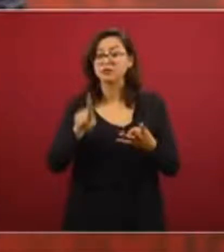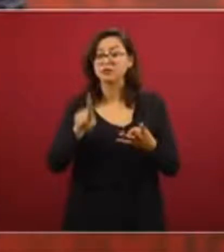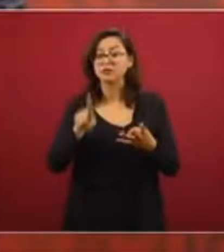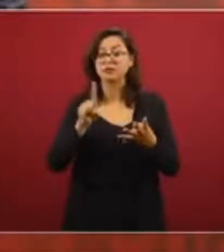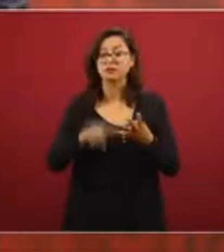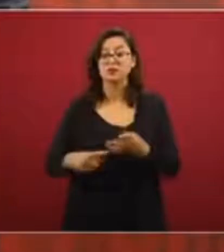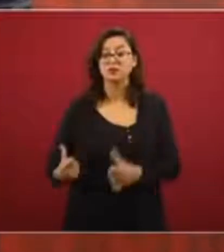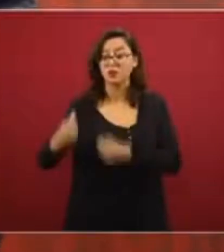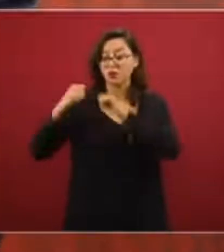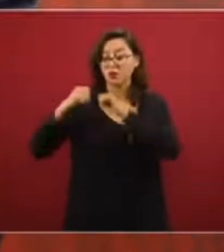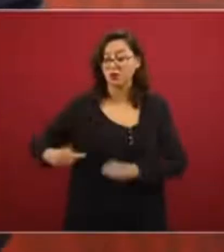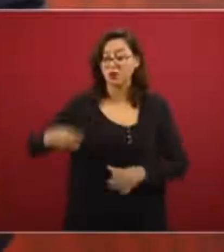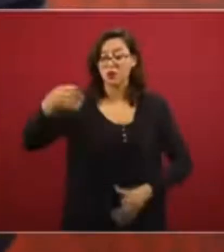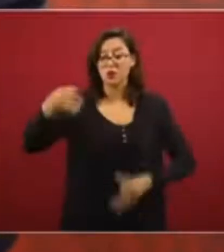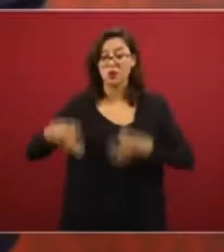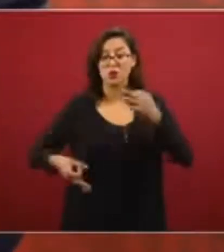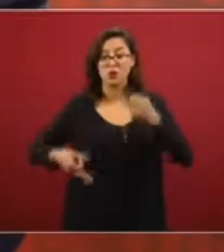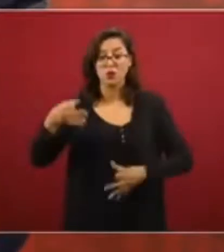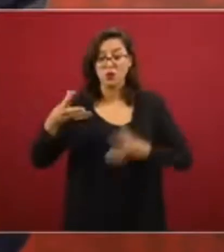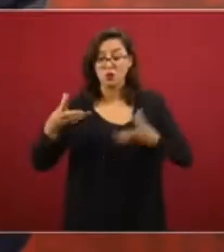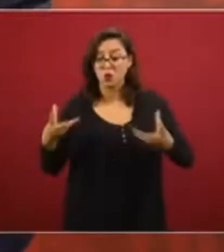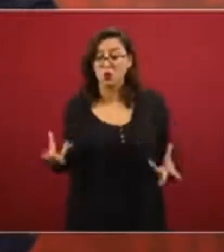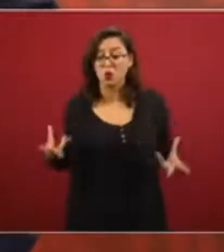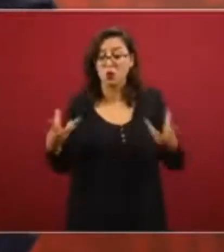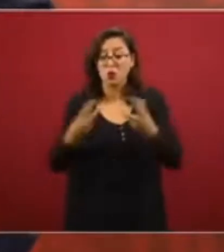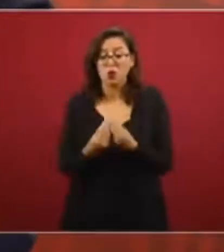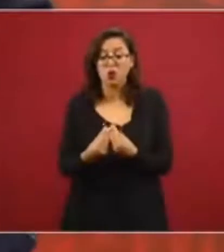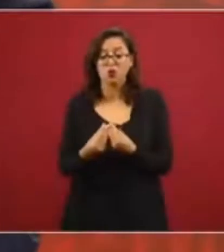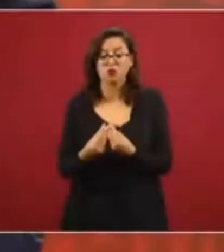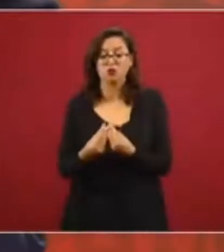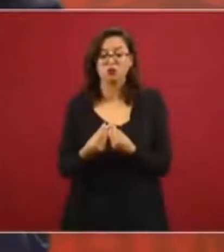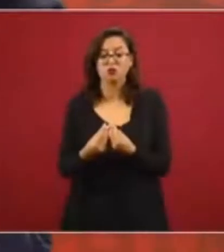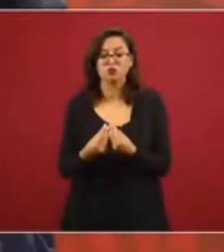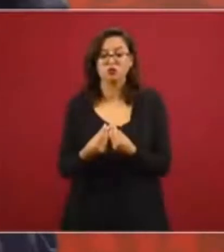as well, Para resolver